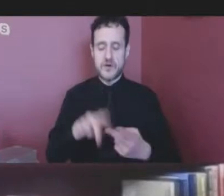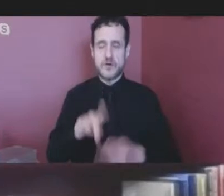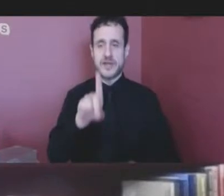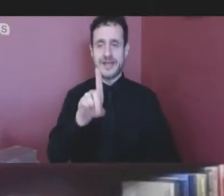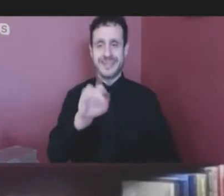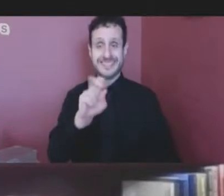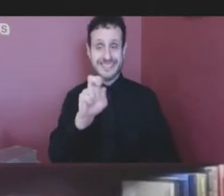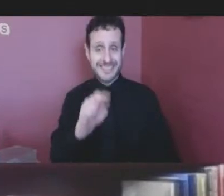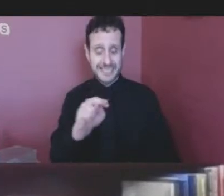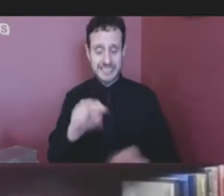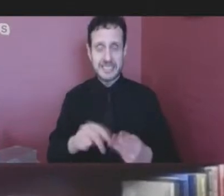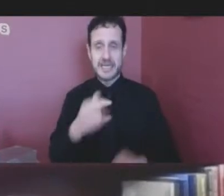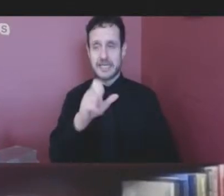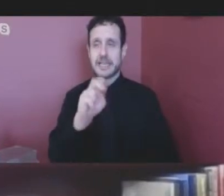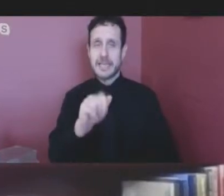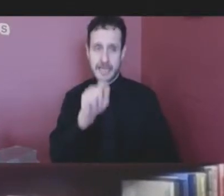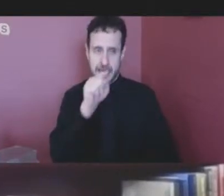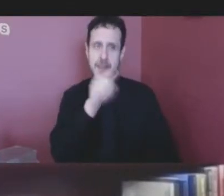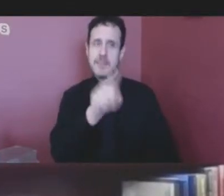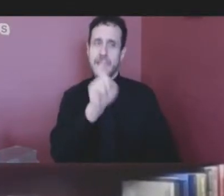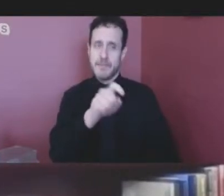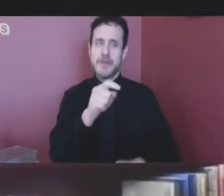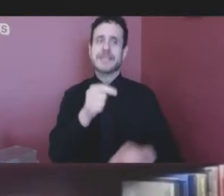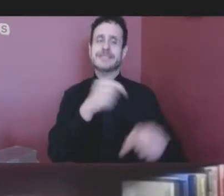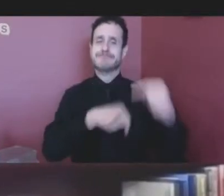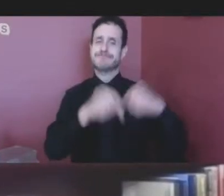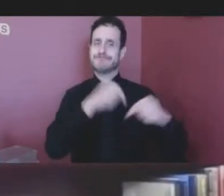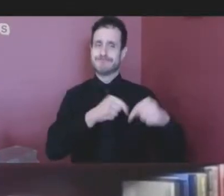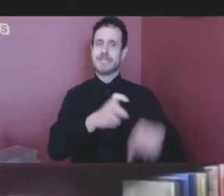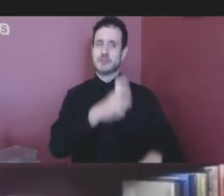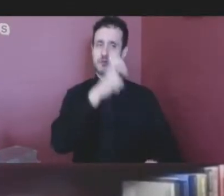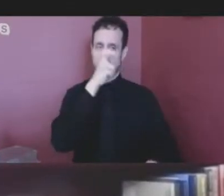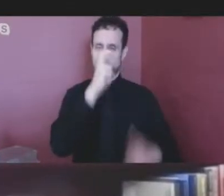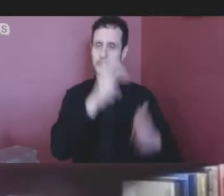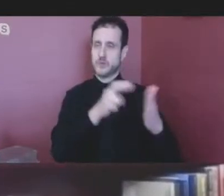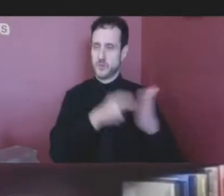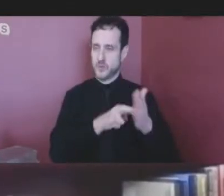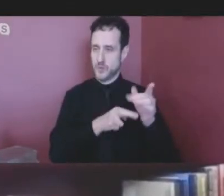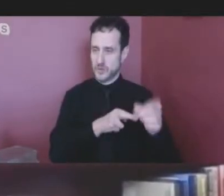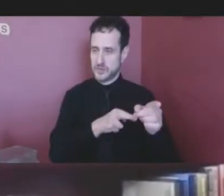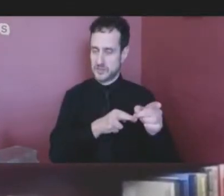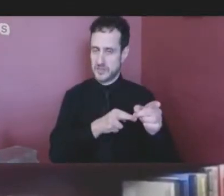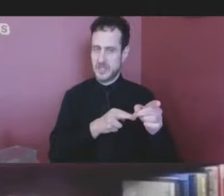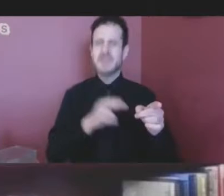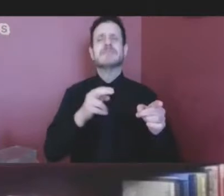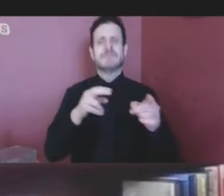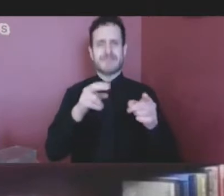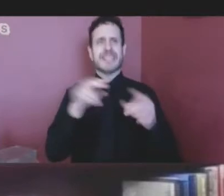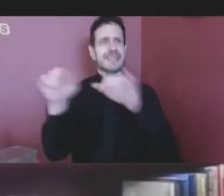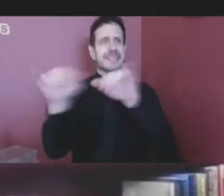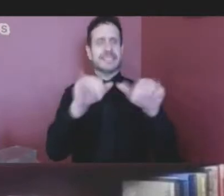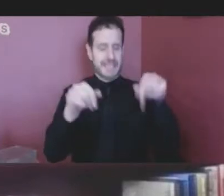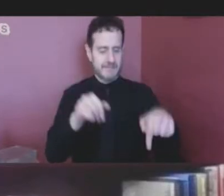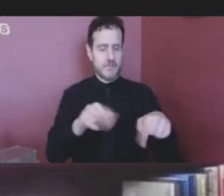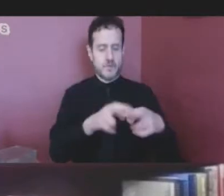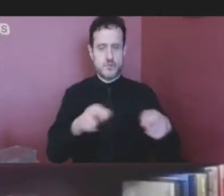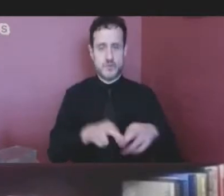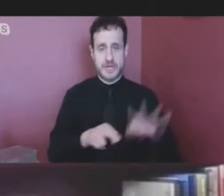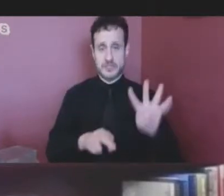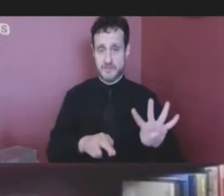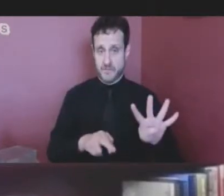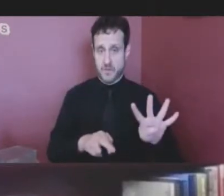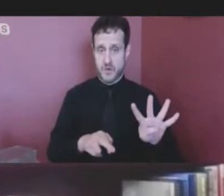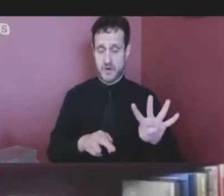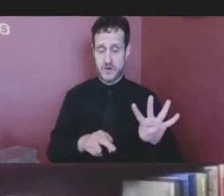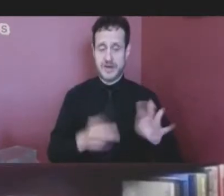the COVID-19 resurgence mitigations. Those are the same ones that are currently applied to Region 4. IDPH